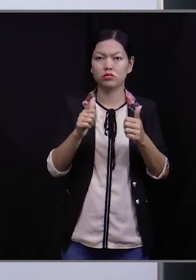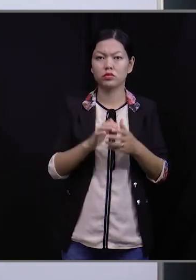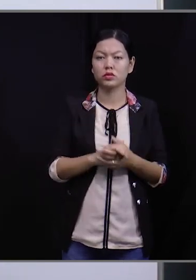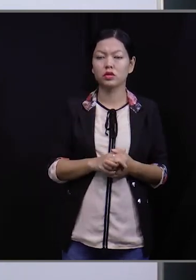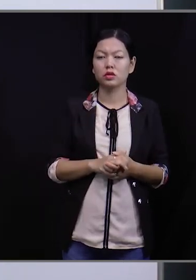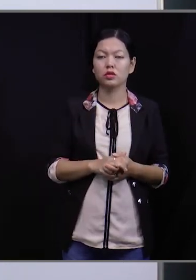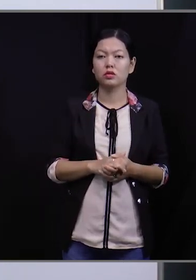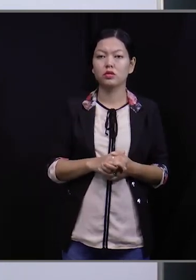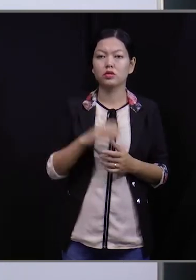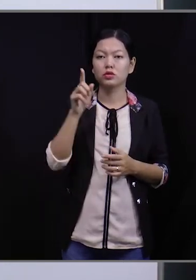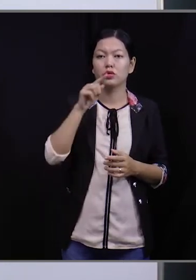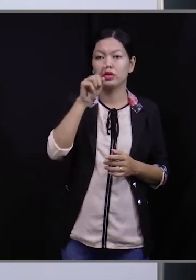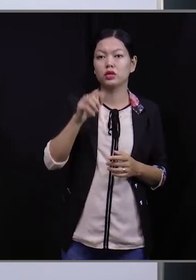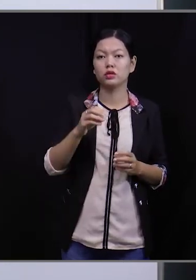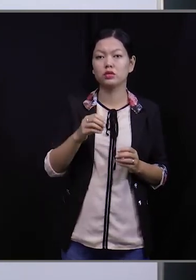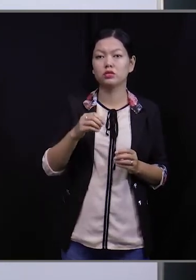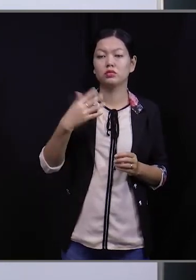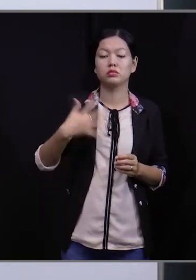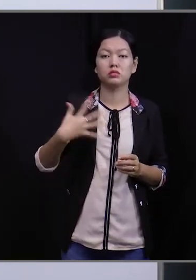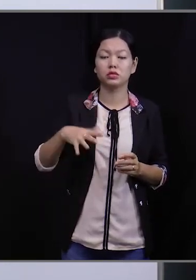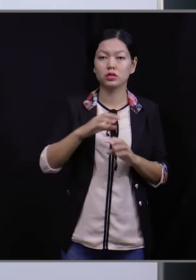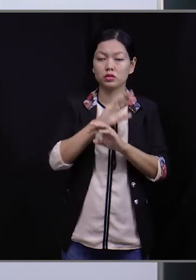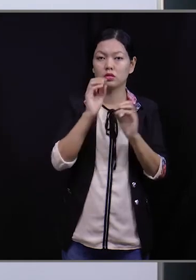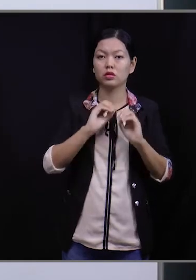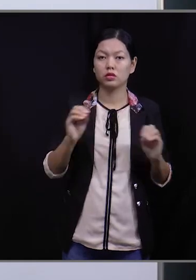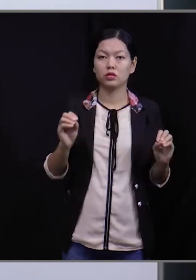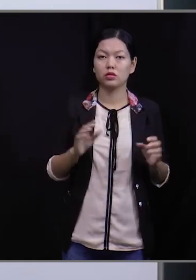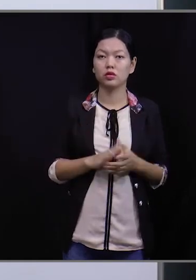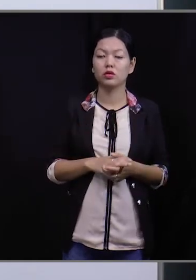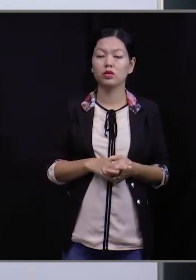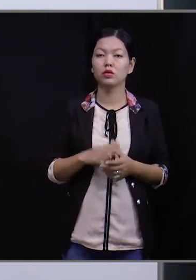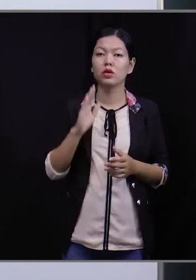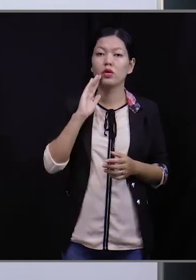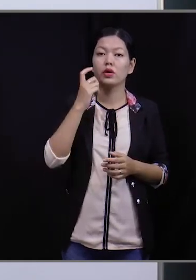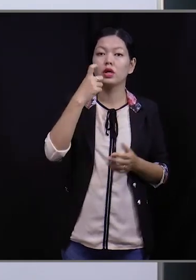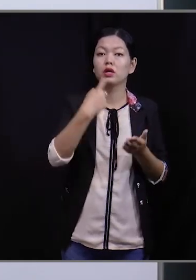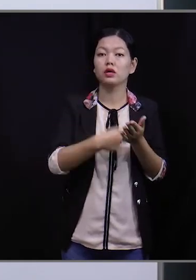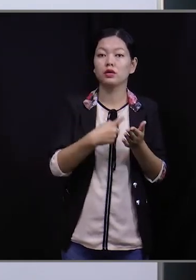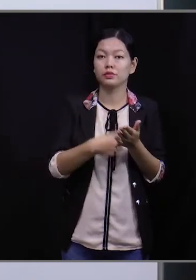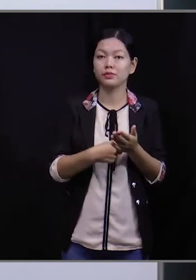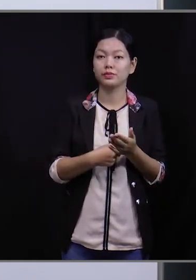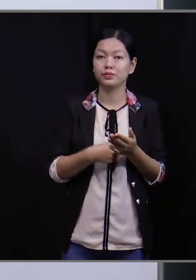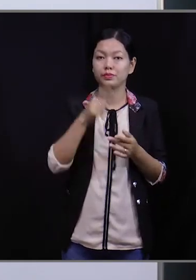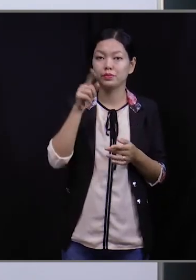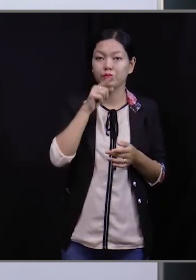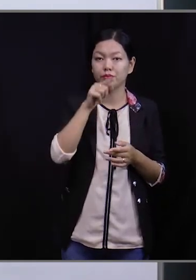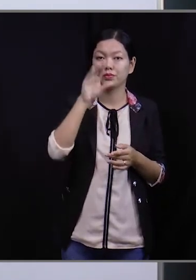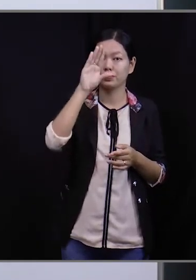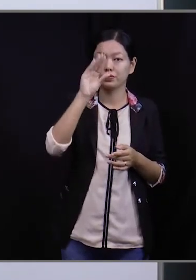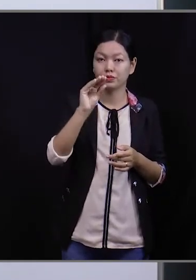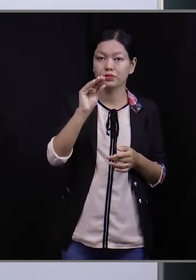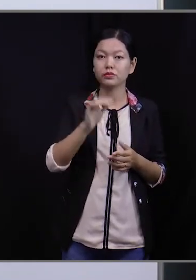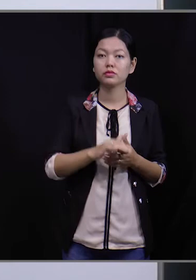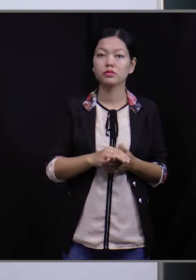minimal percent. And therefore, when the bank, when the CRR or cash reserve ratio percentage is reduced,